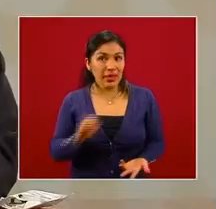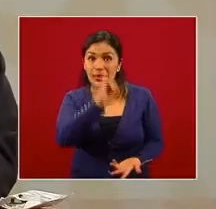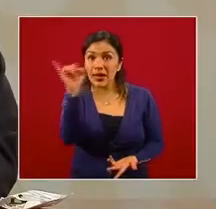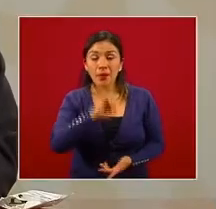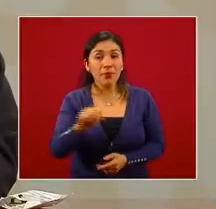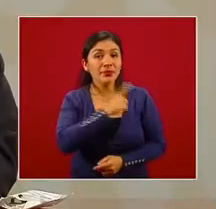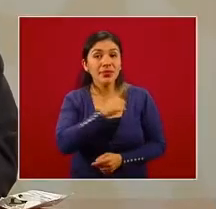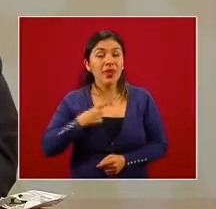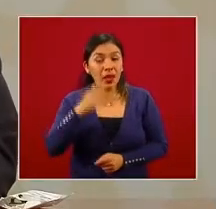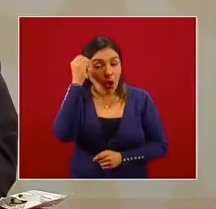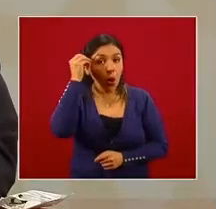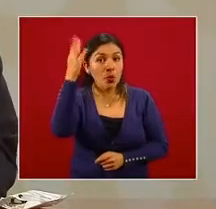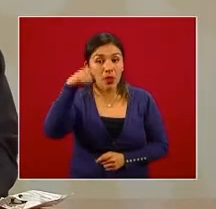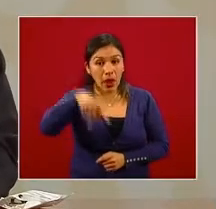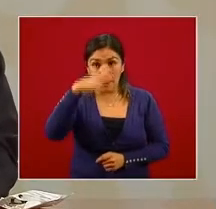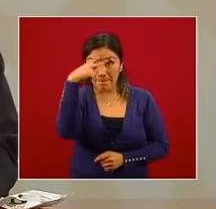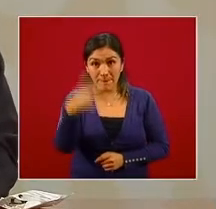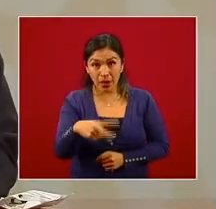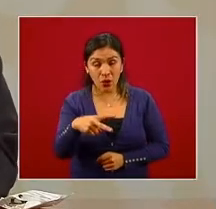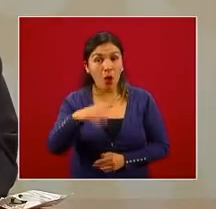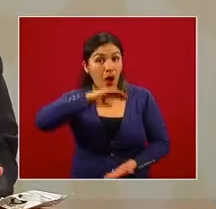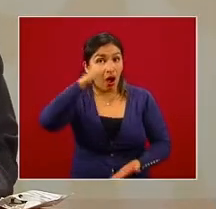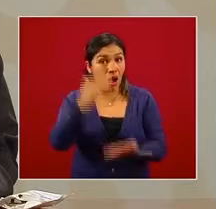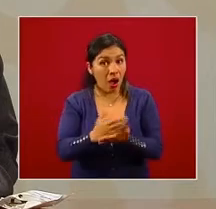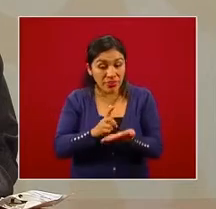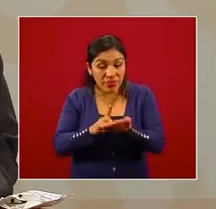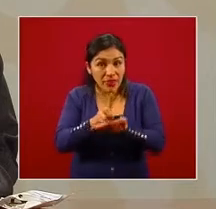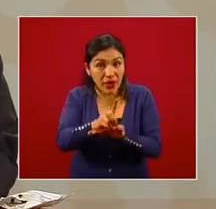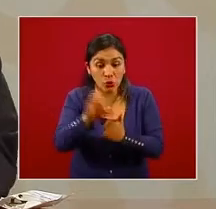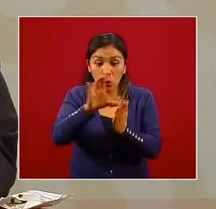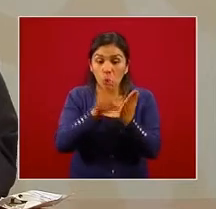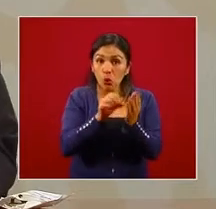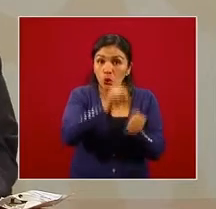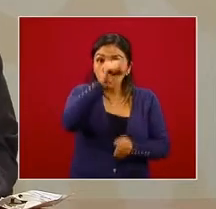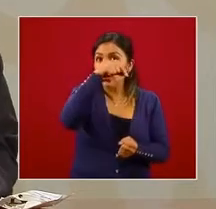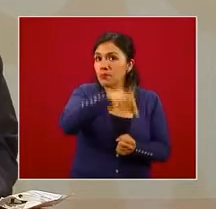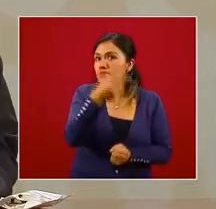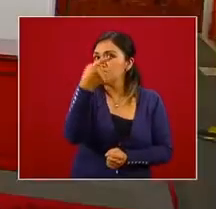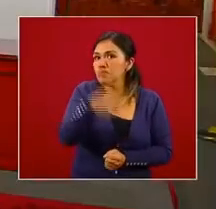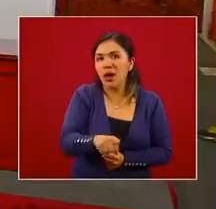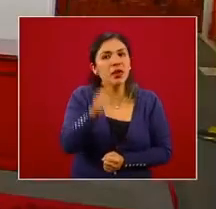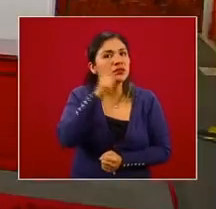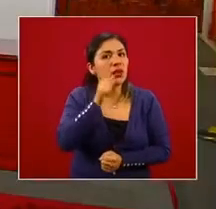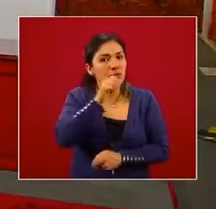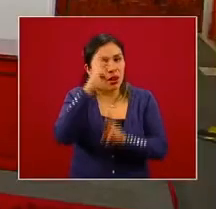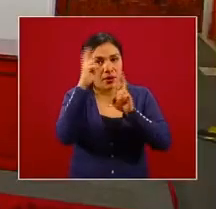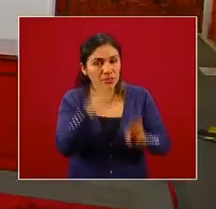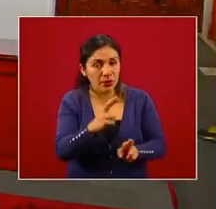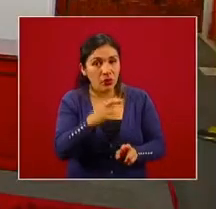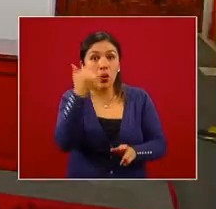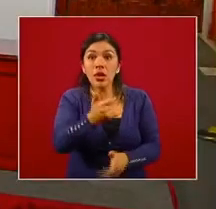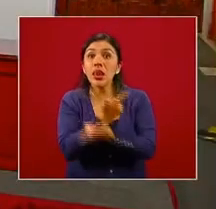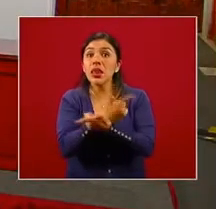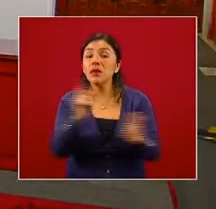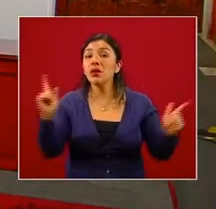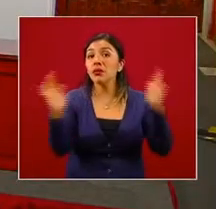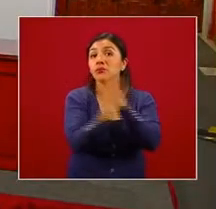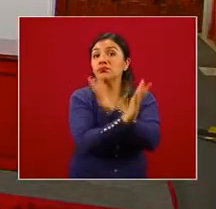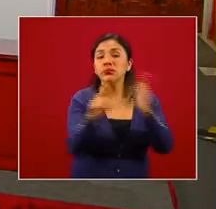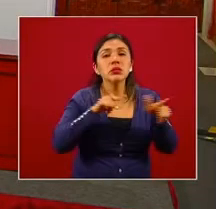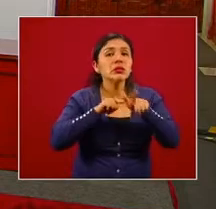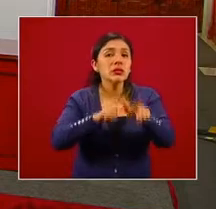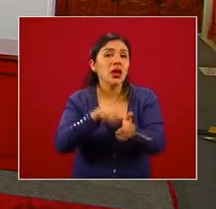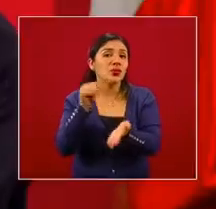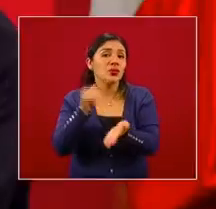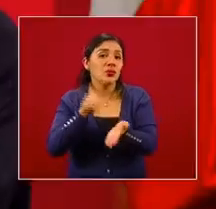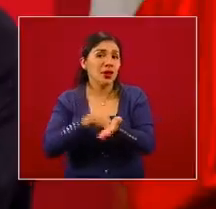on, stepping on their constitutional rights? Because the Constitution is still in place. We are not suspending anything in the